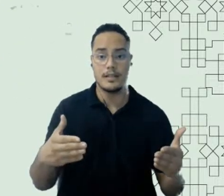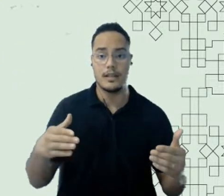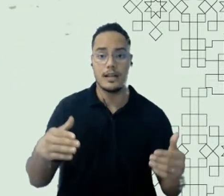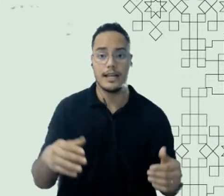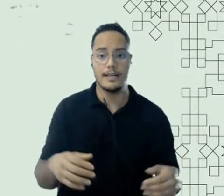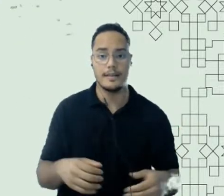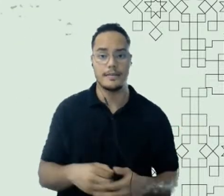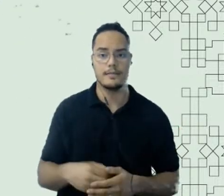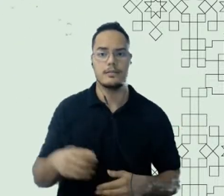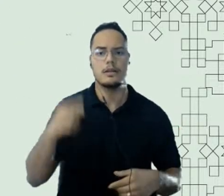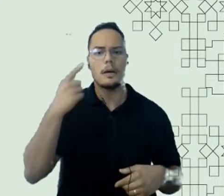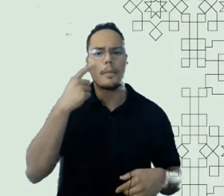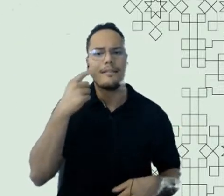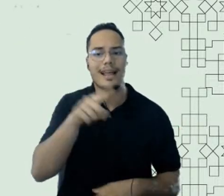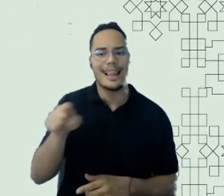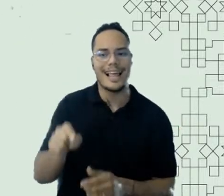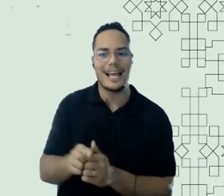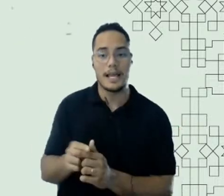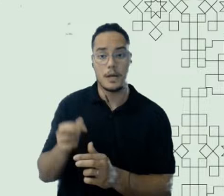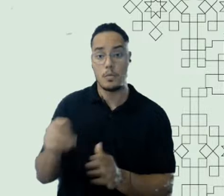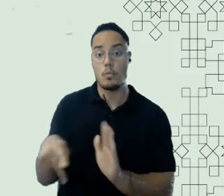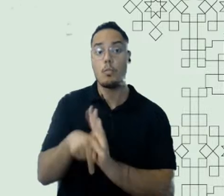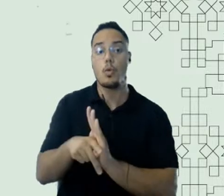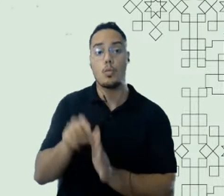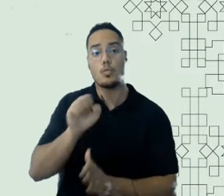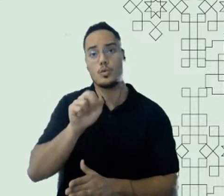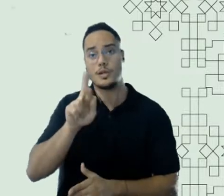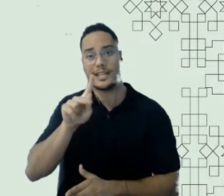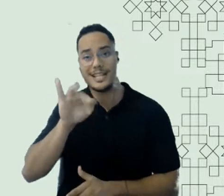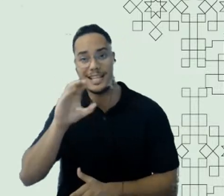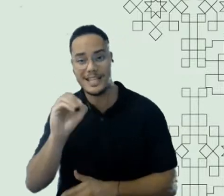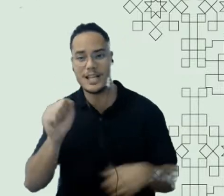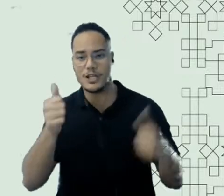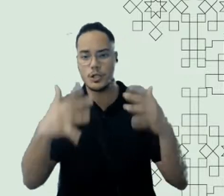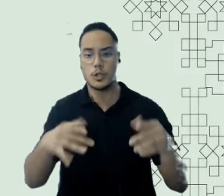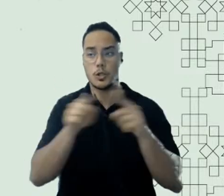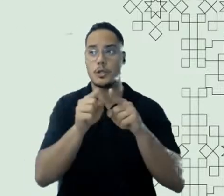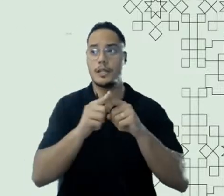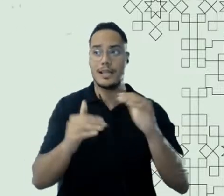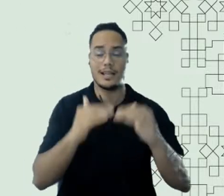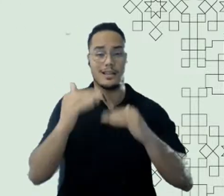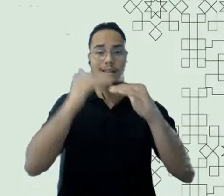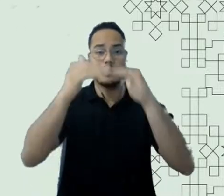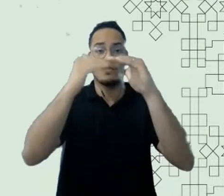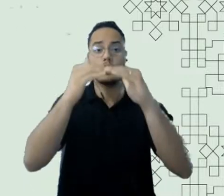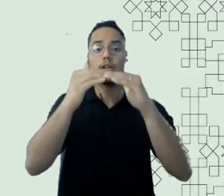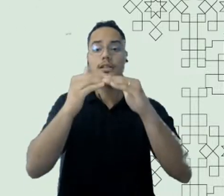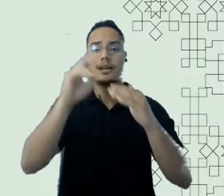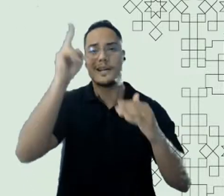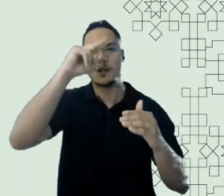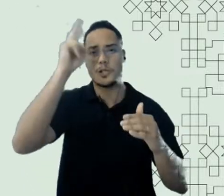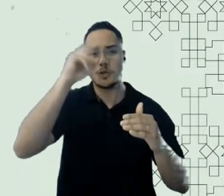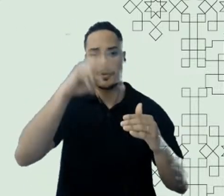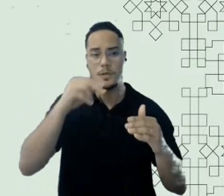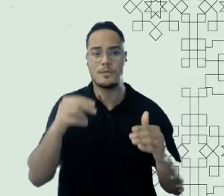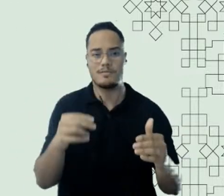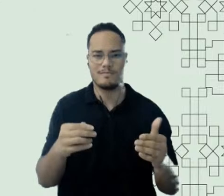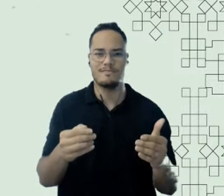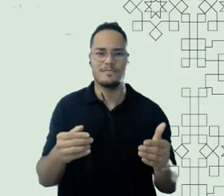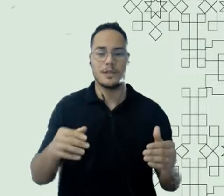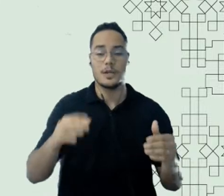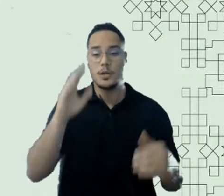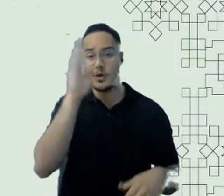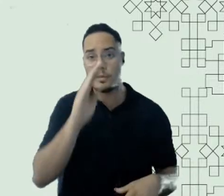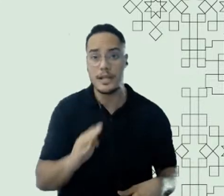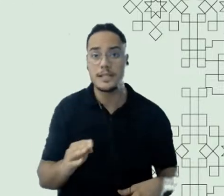the historical evolution, or non-evolution, I could say, in Brazil, I think I have prepared